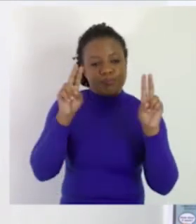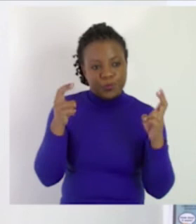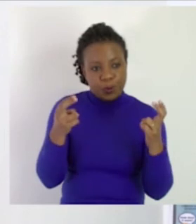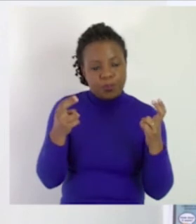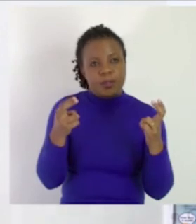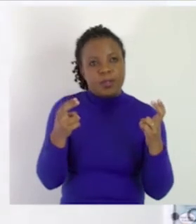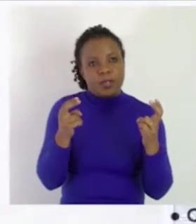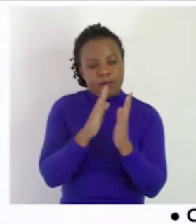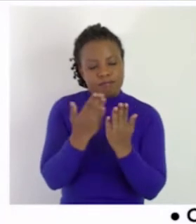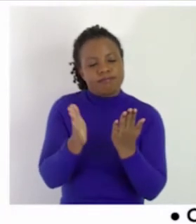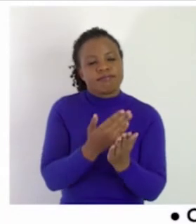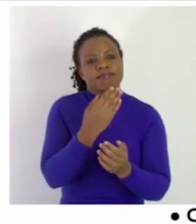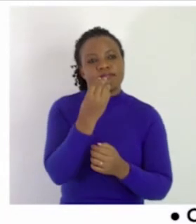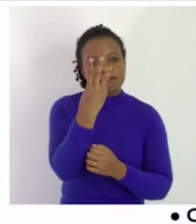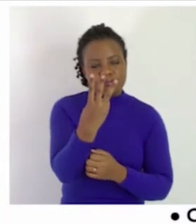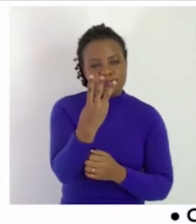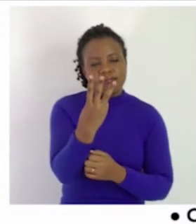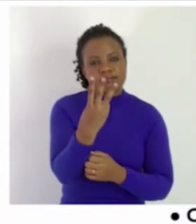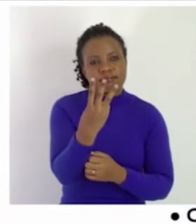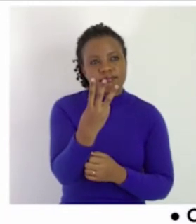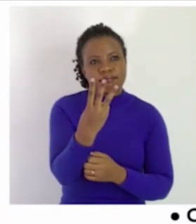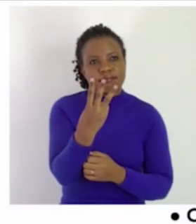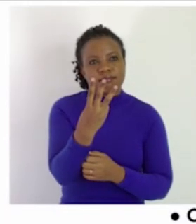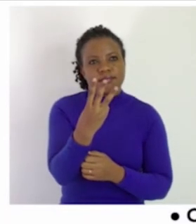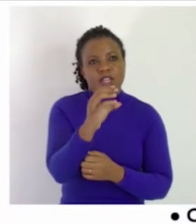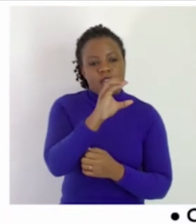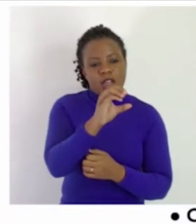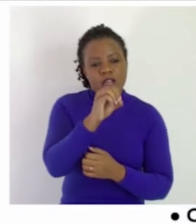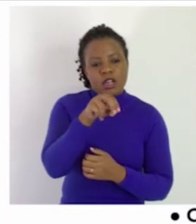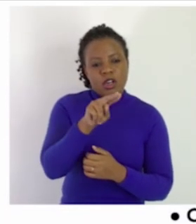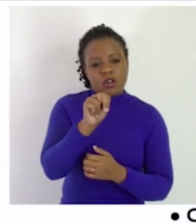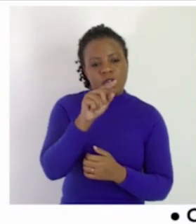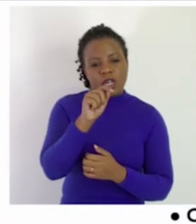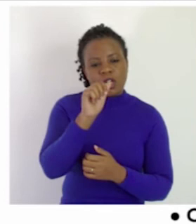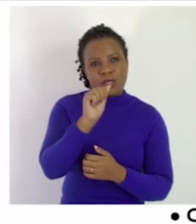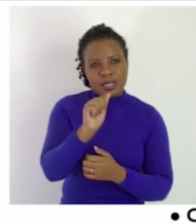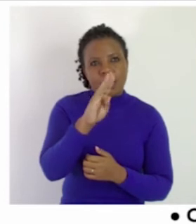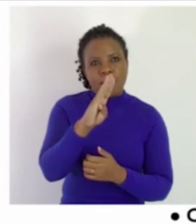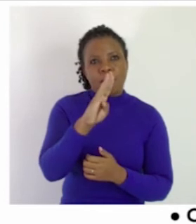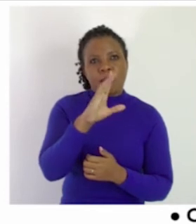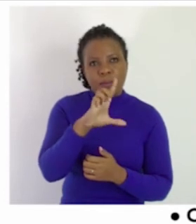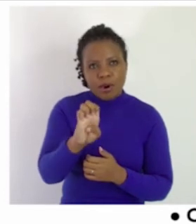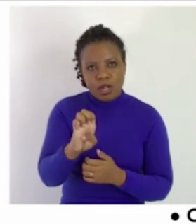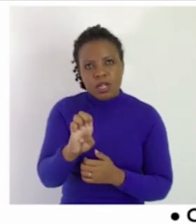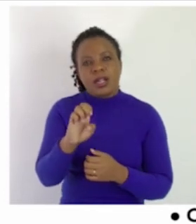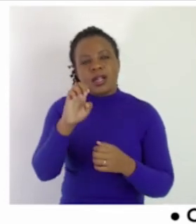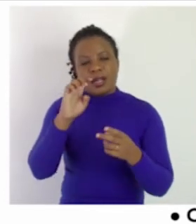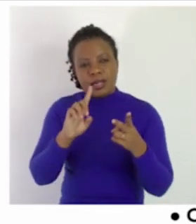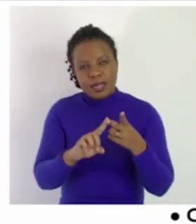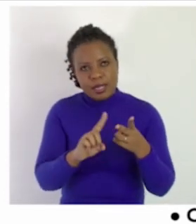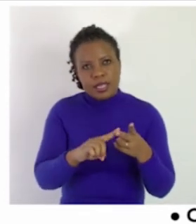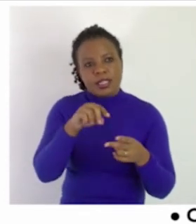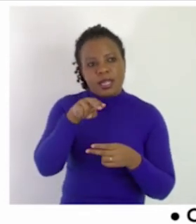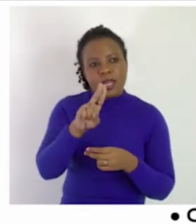turn to page 3, we would see where it is written countable and uncountable nouns. Let me just try